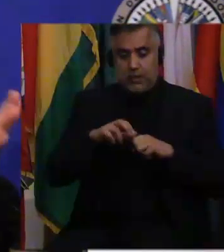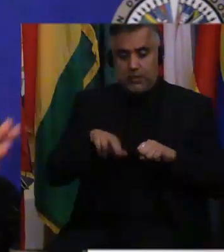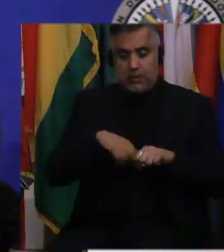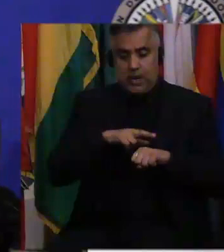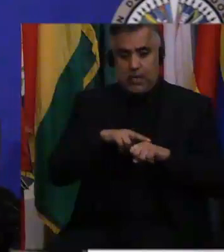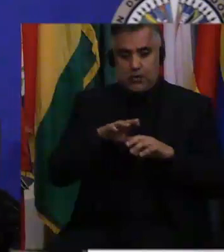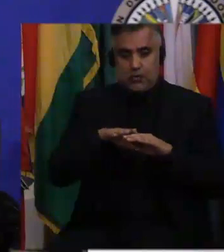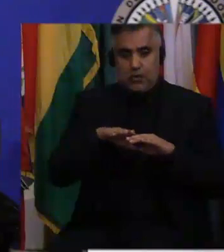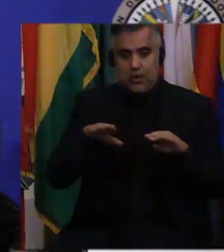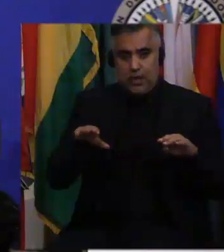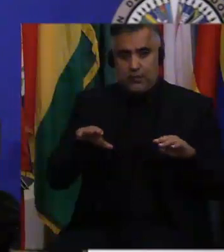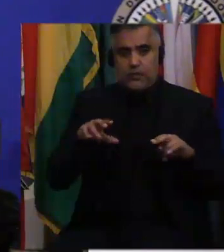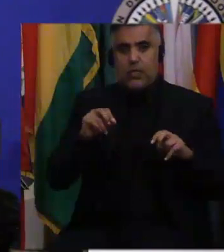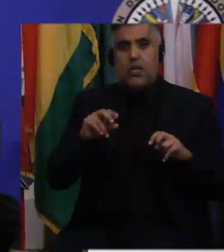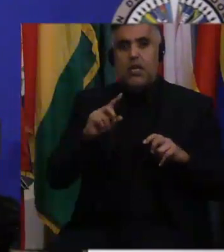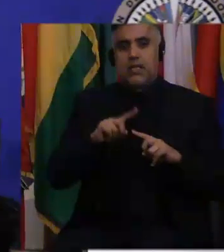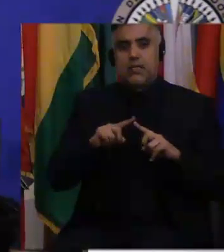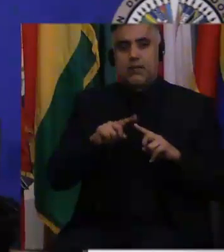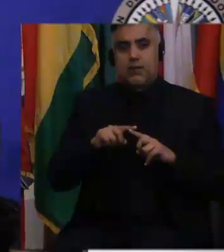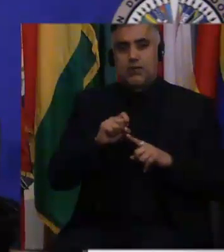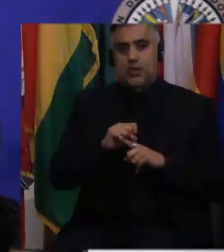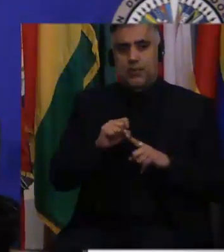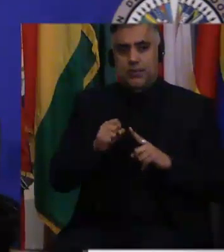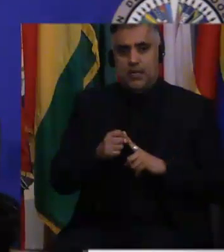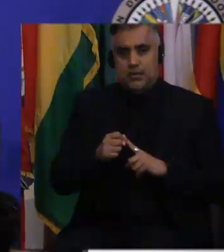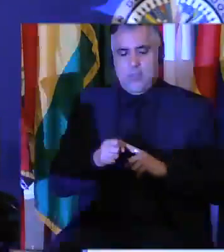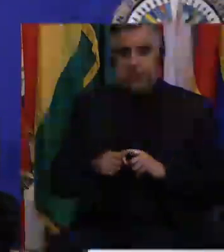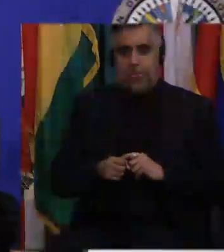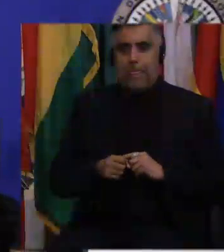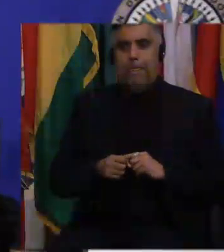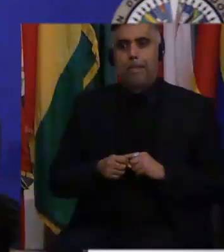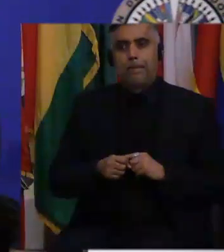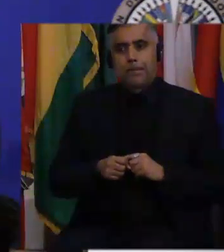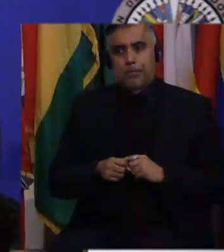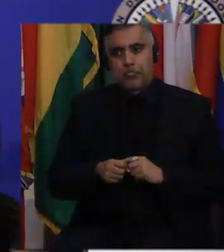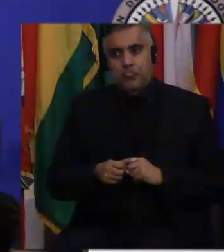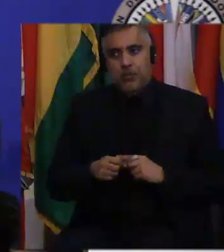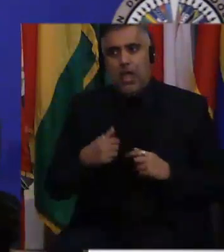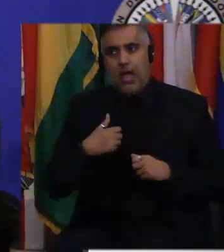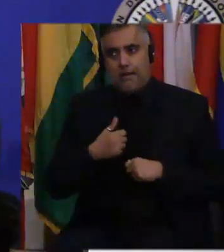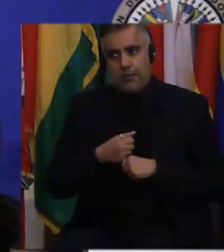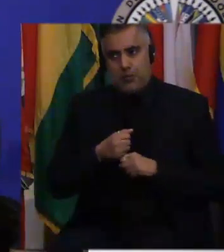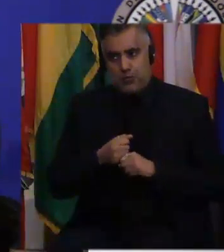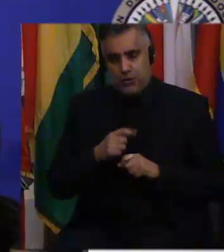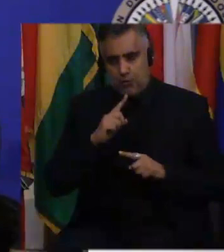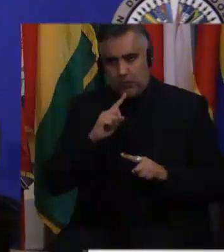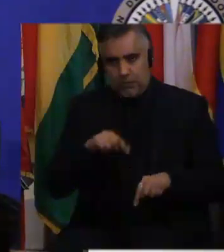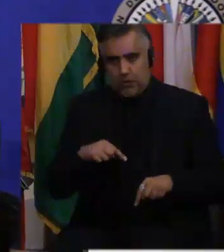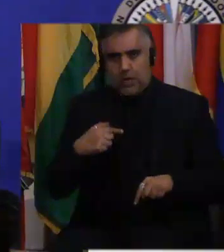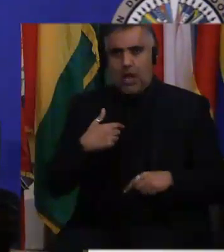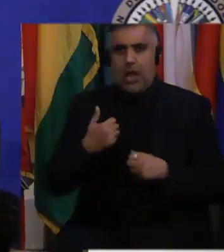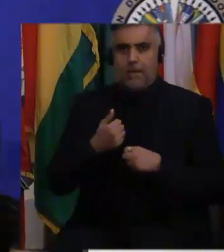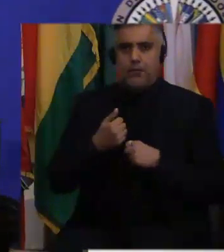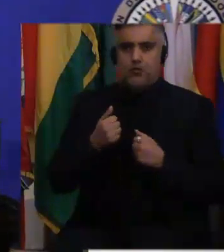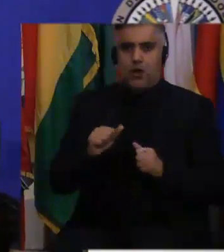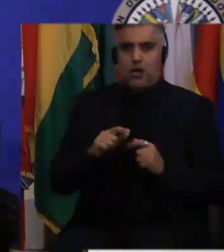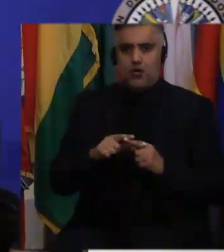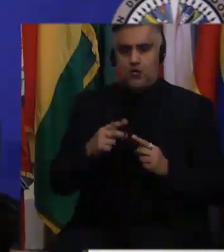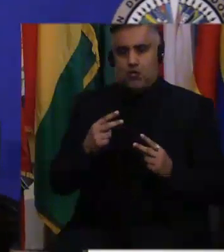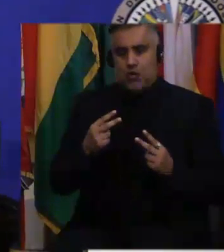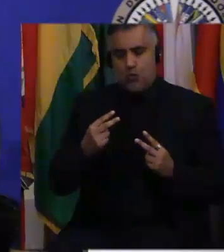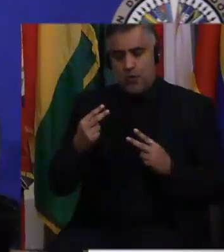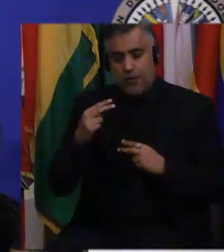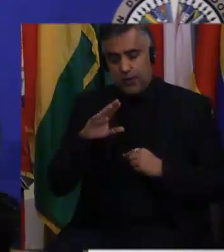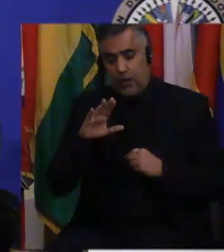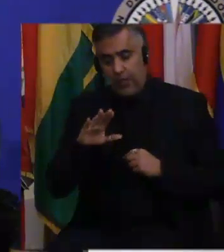level in different circumstances. When I am producing those reports, I'm trying to reflect on